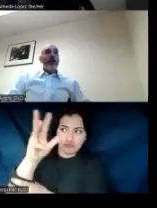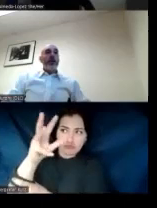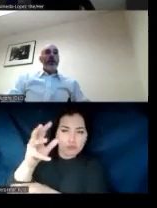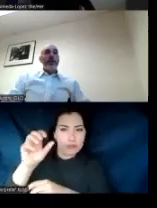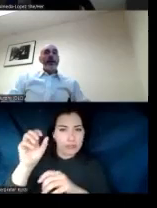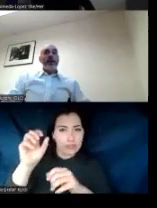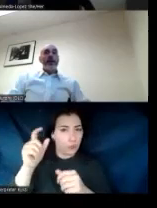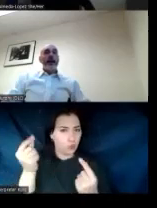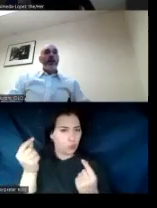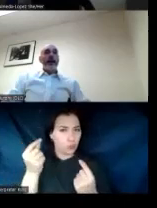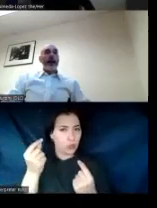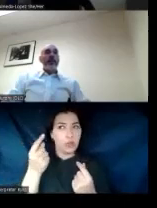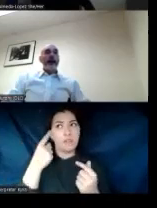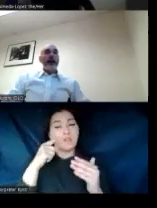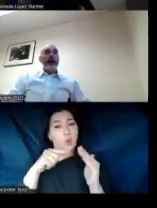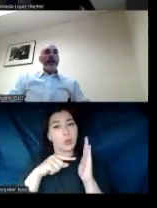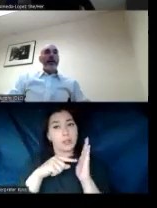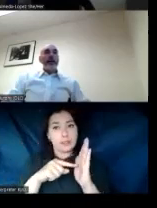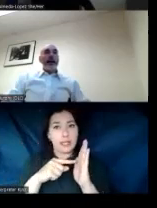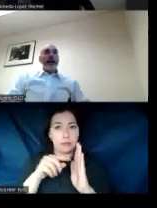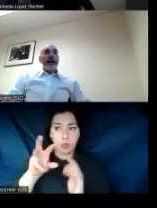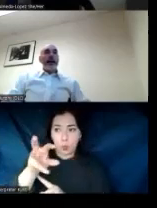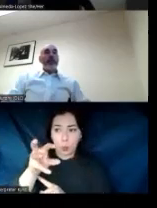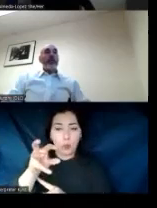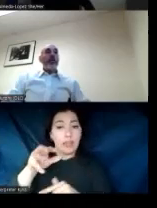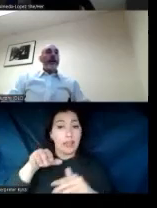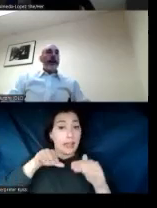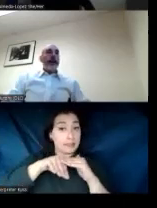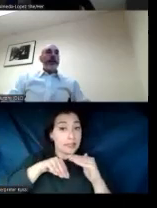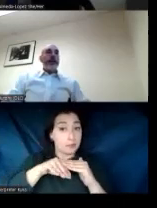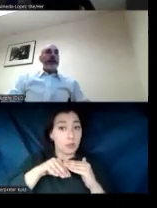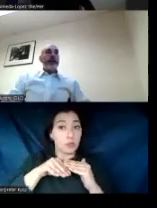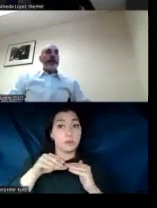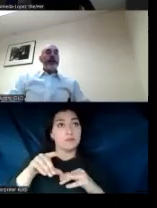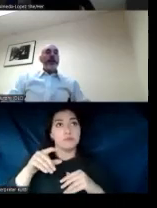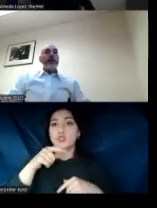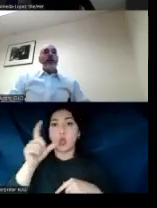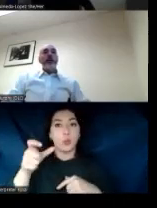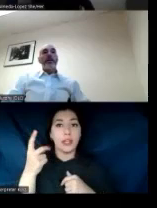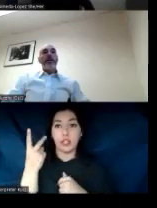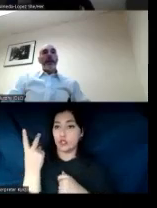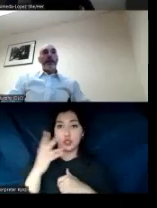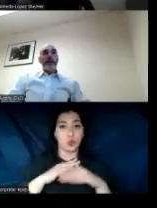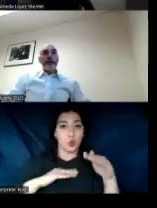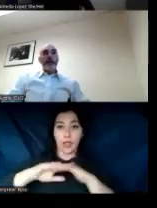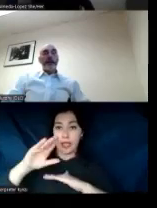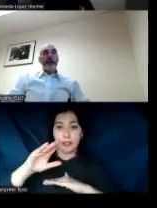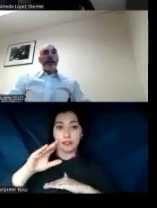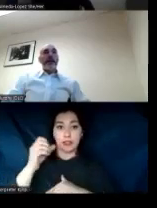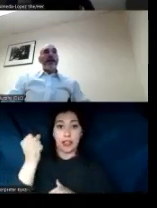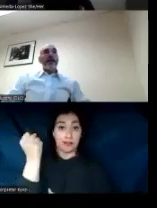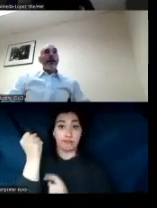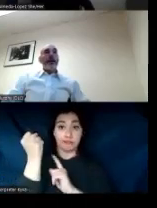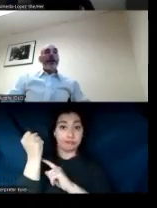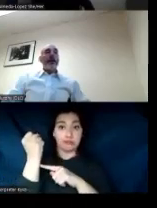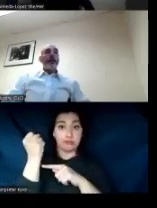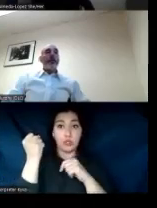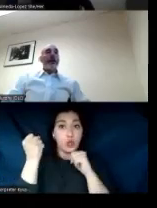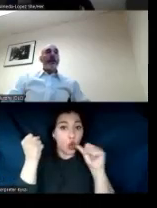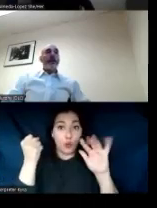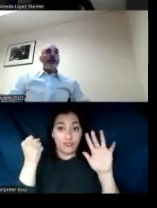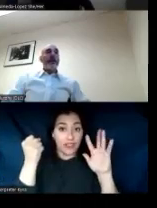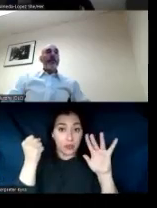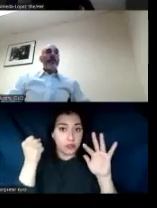Accessible hardware means that it can be operated with one hand with a closed fist. So in